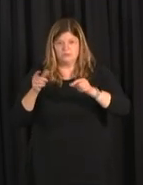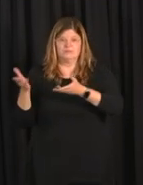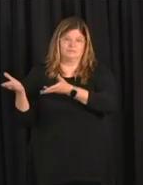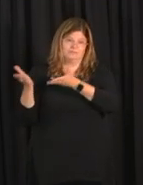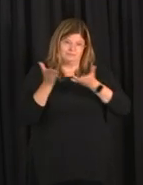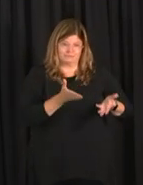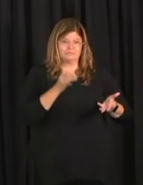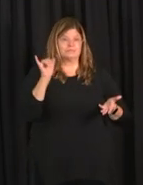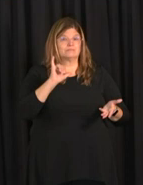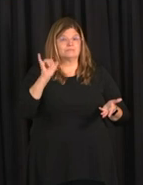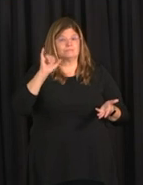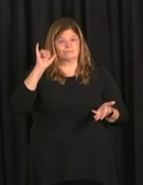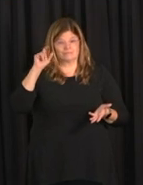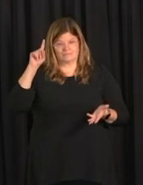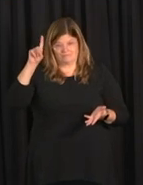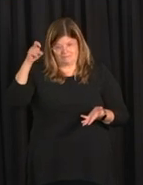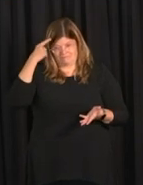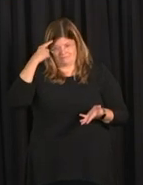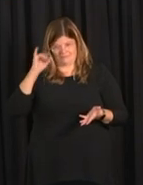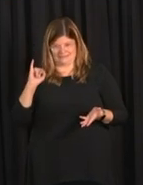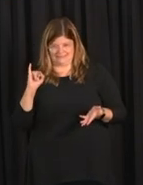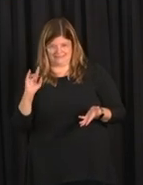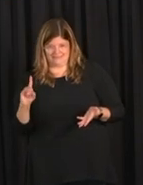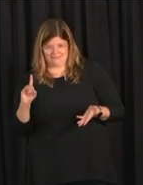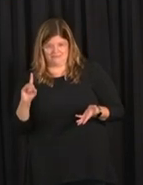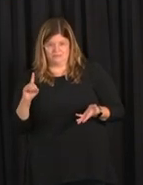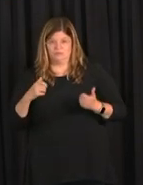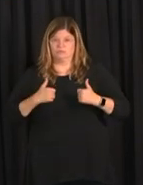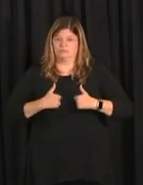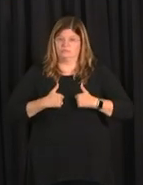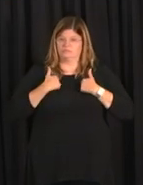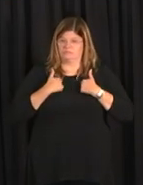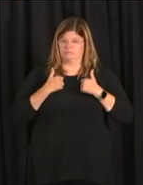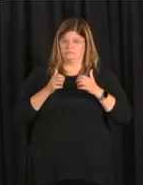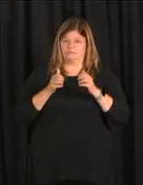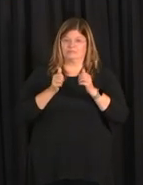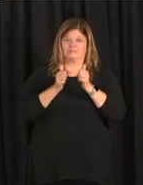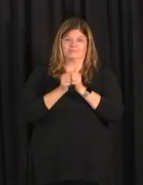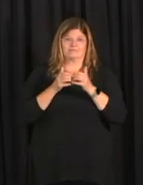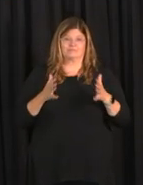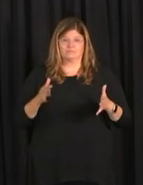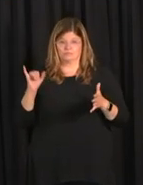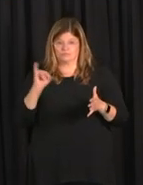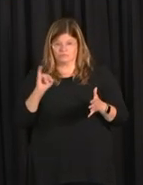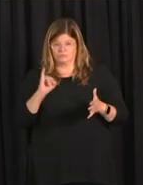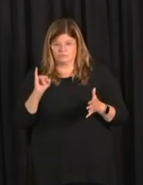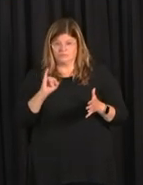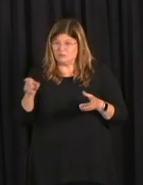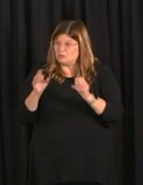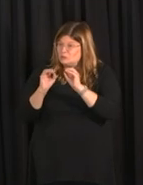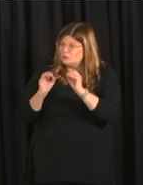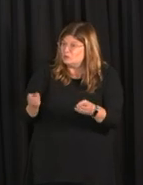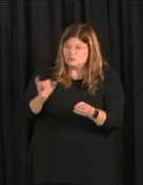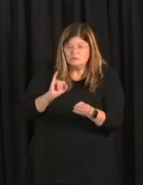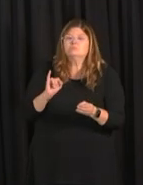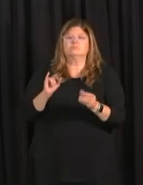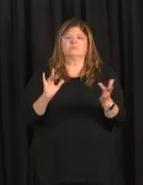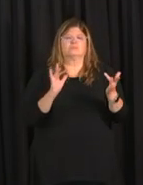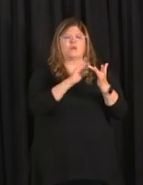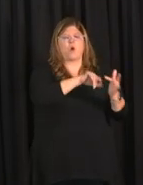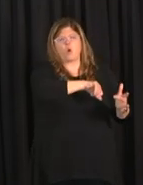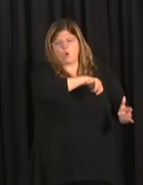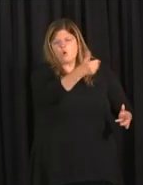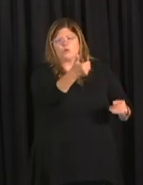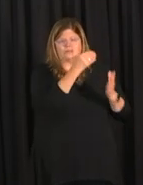a government-issued ID. Residents without insurance can find a list of clinics where they can get a